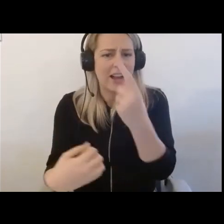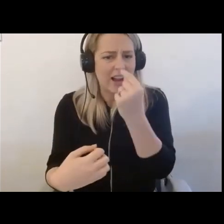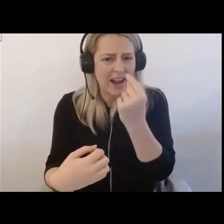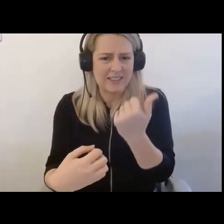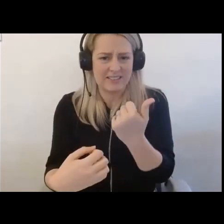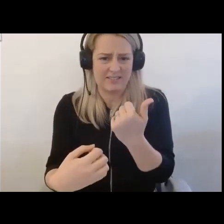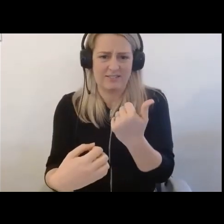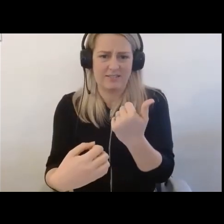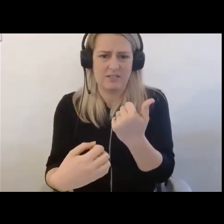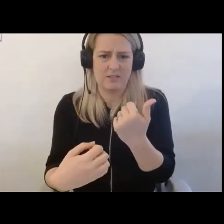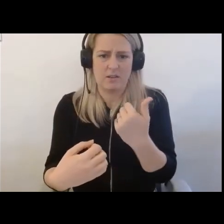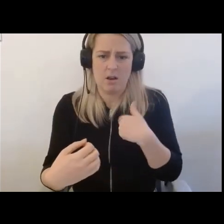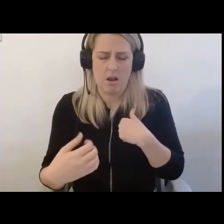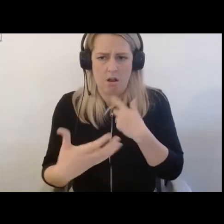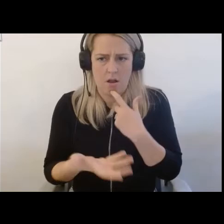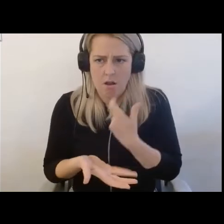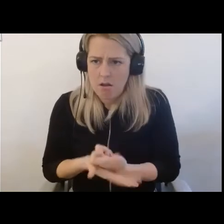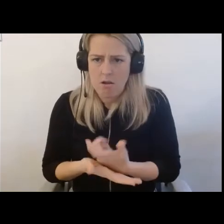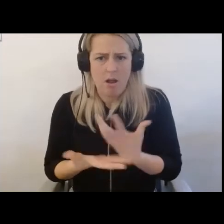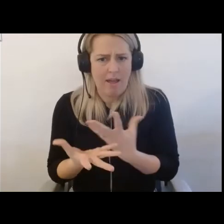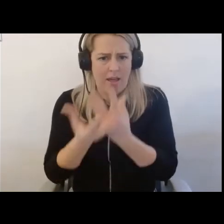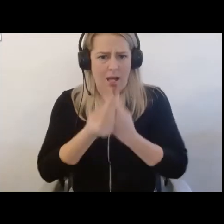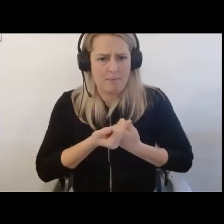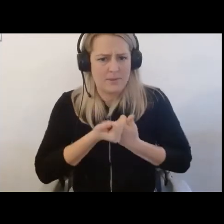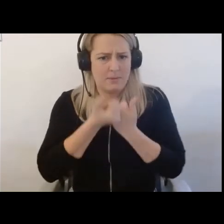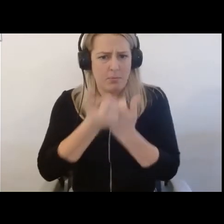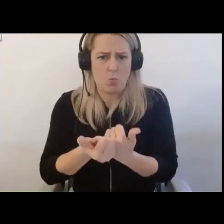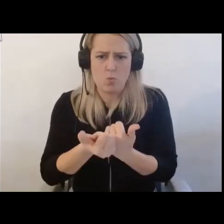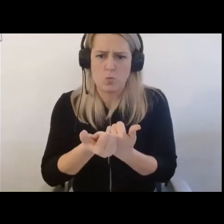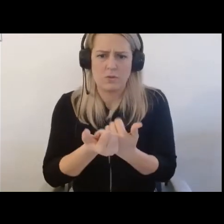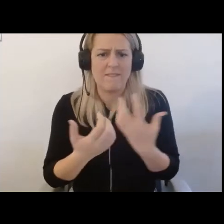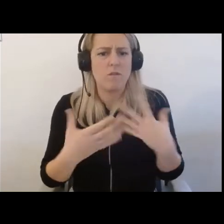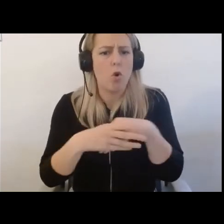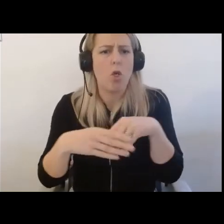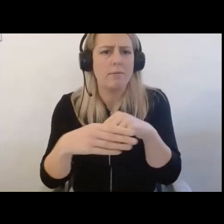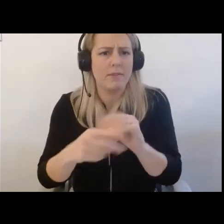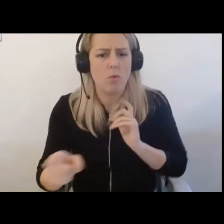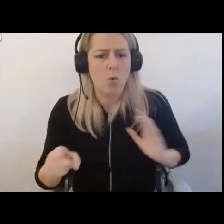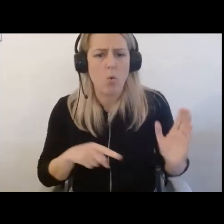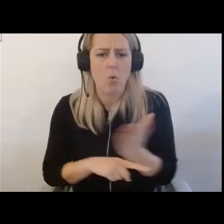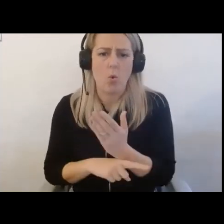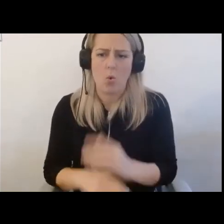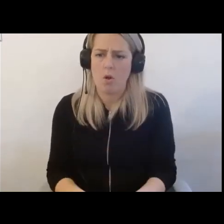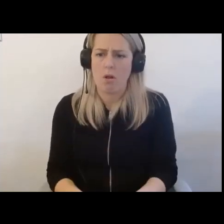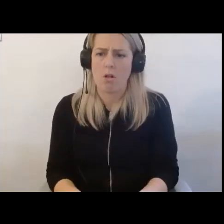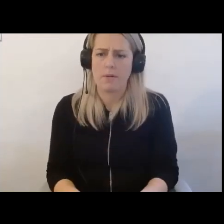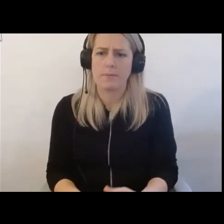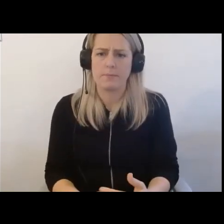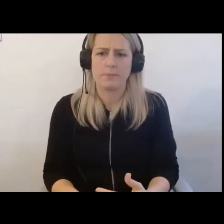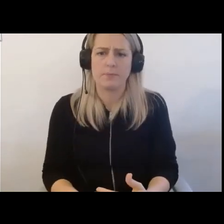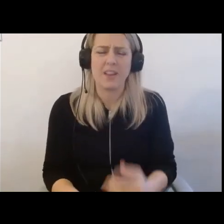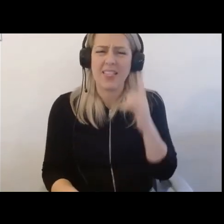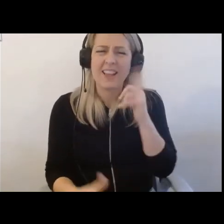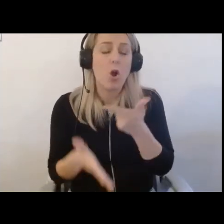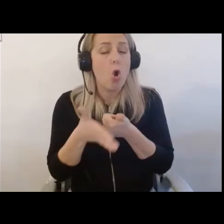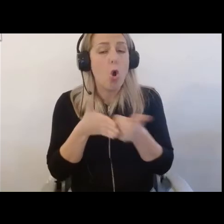everyone taking part in this session will be aware. And then for me, and I think this is a common experience, people